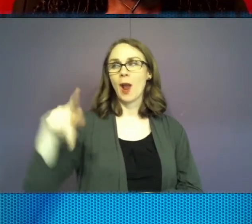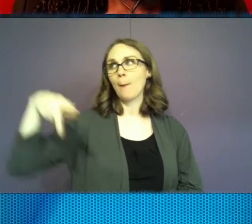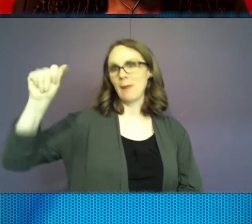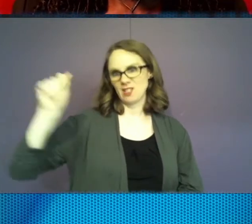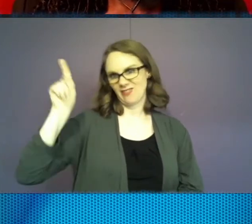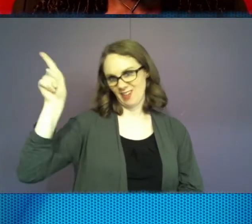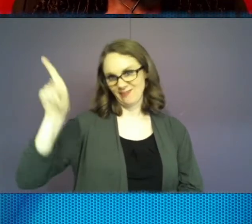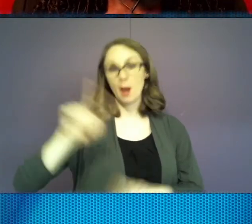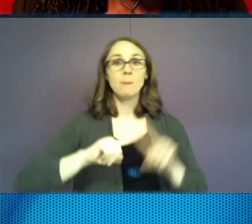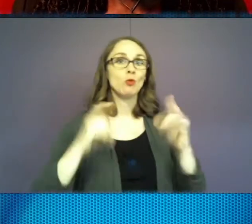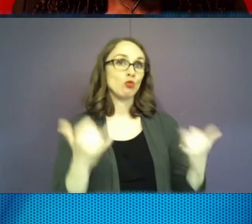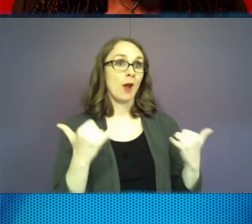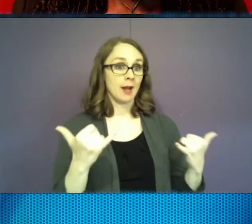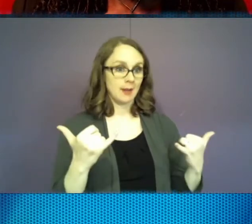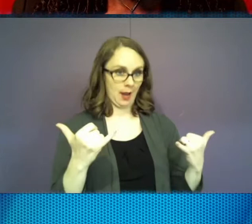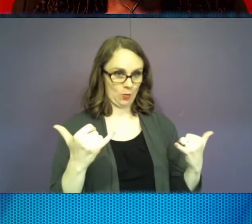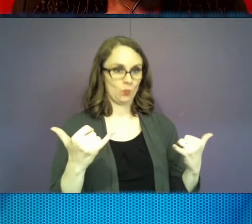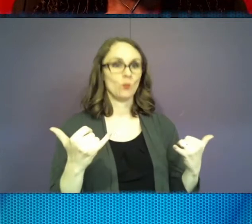now, we